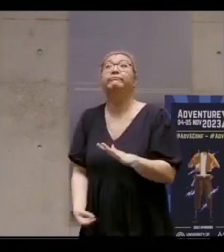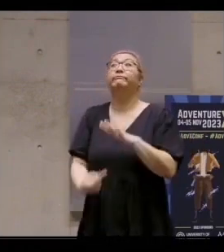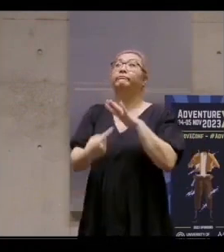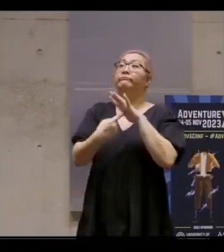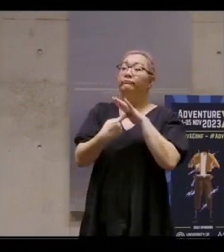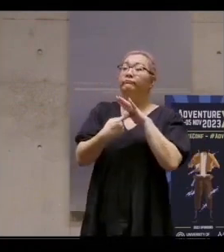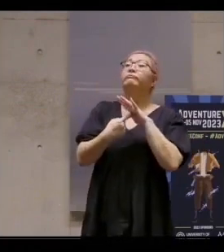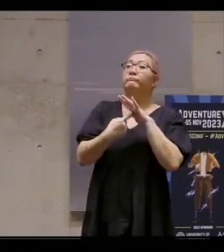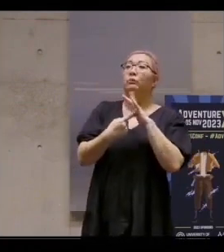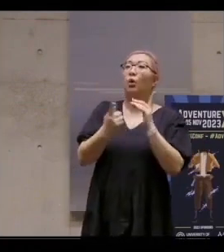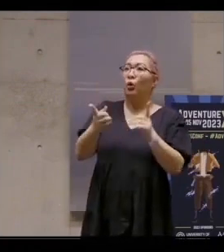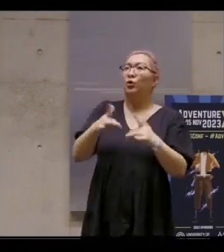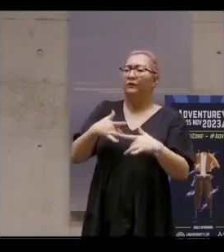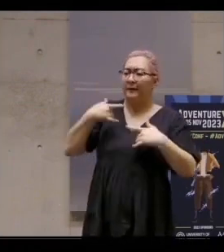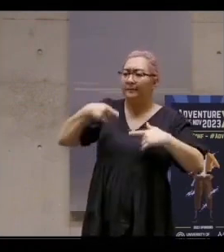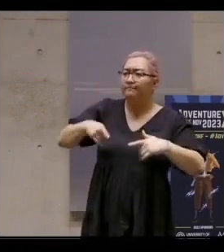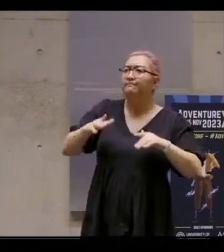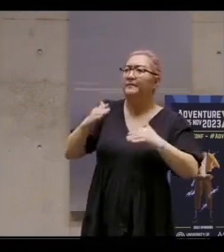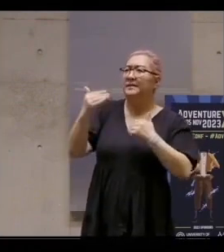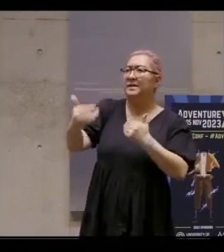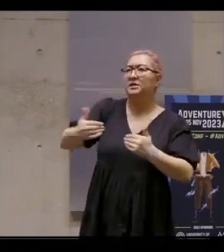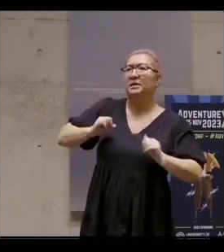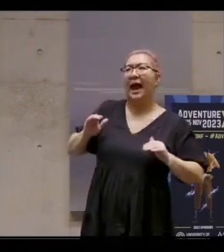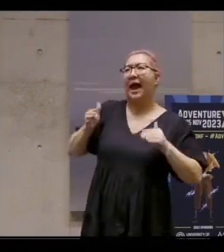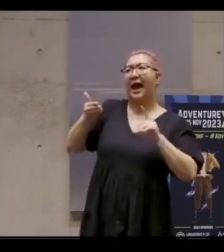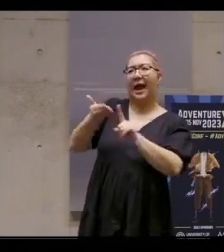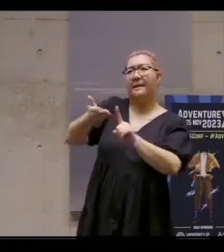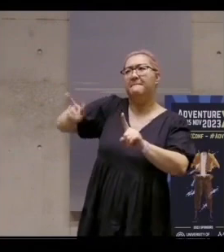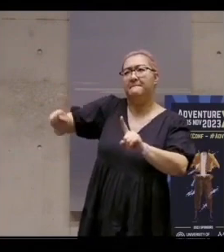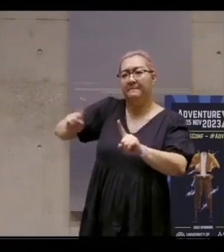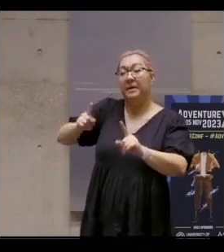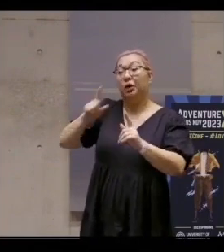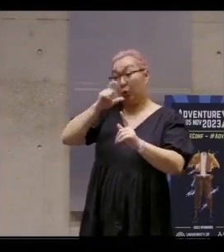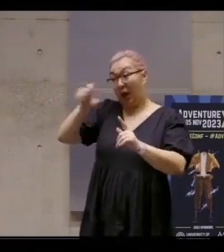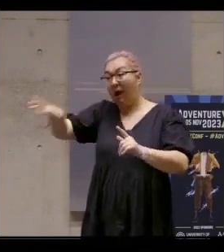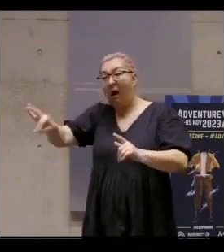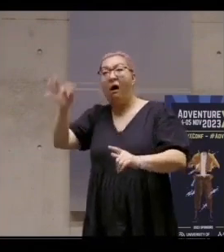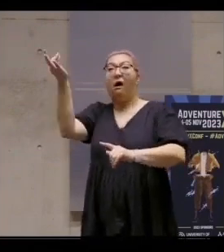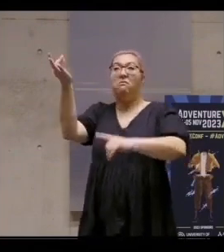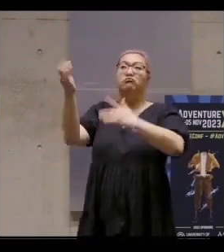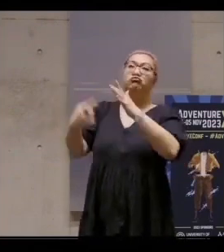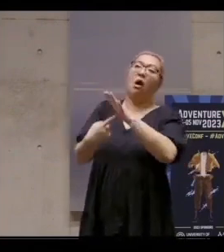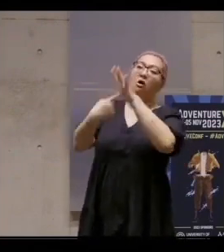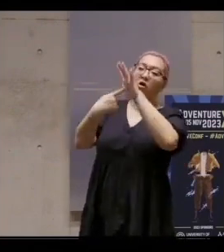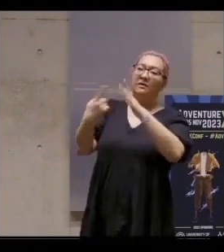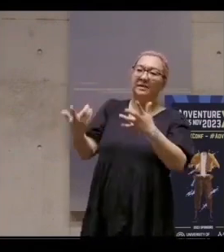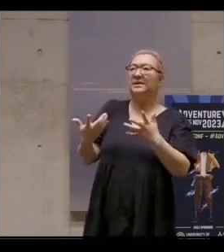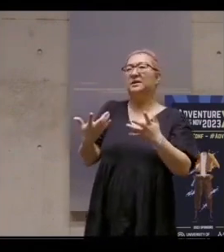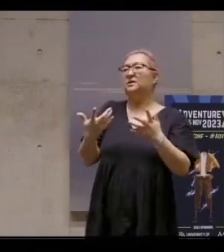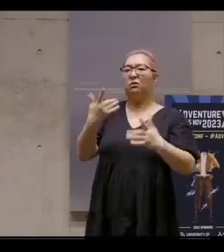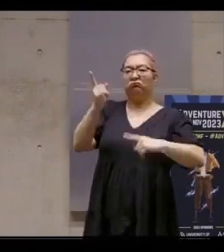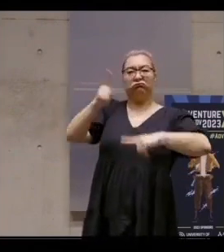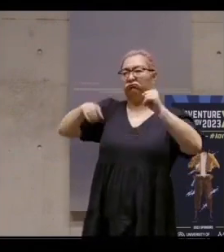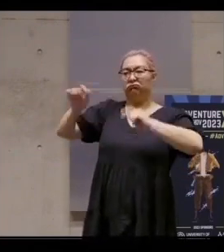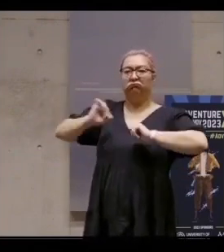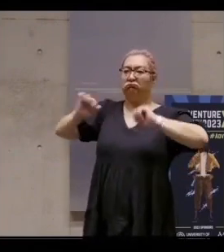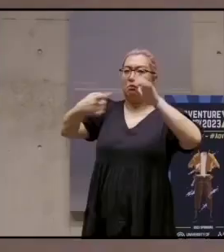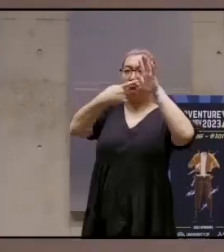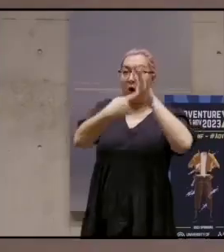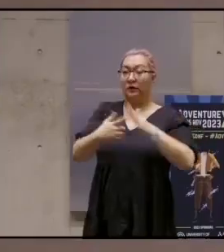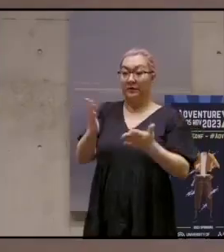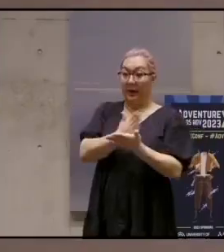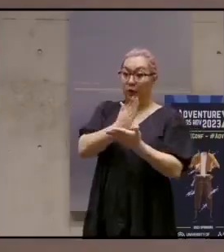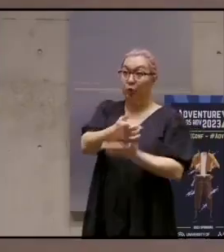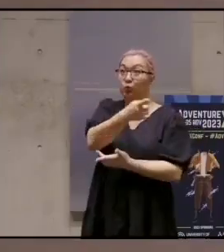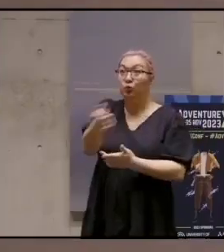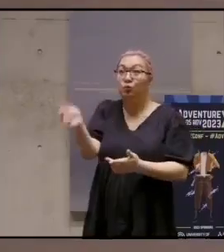know if worse comes to worse, that content could be cut, or it could be recorded by somebody else, or whatever it is.